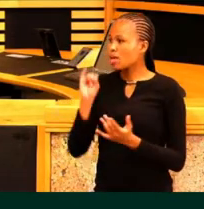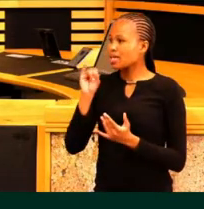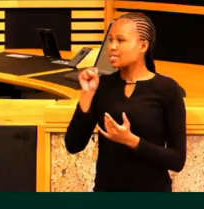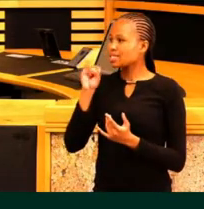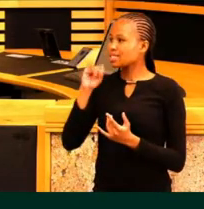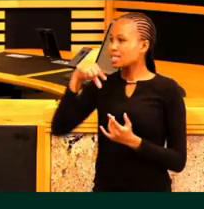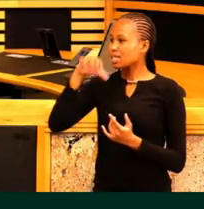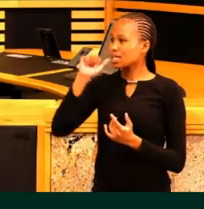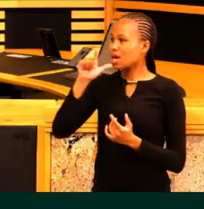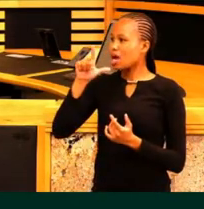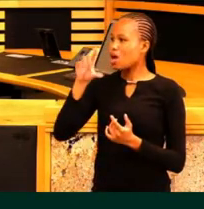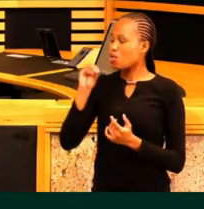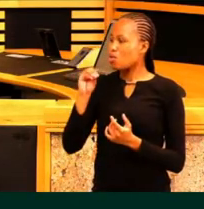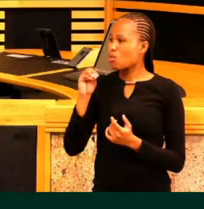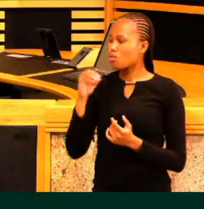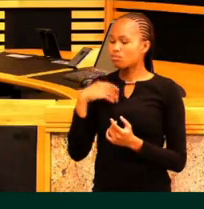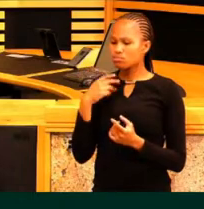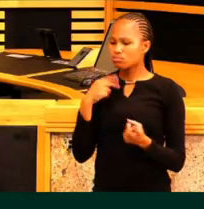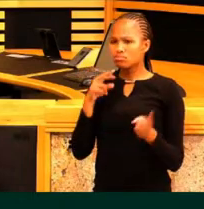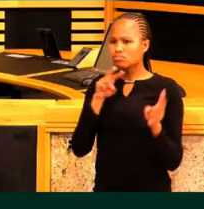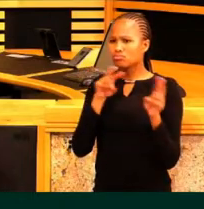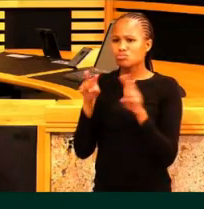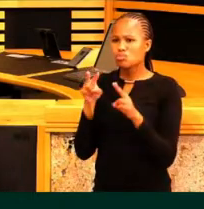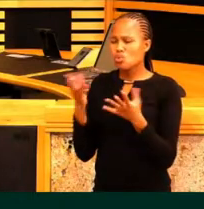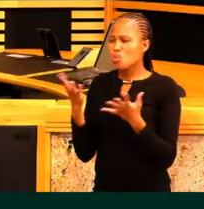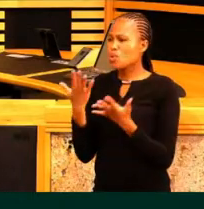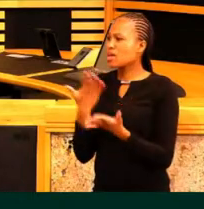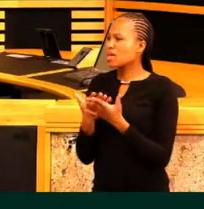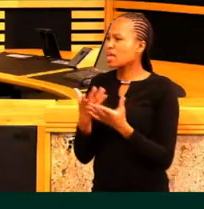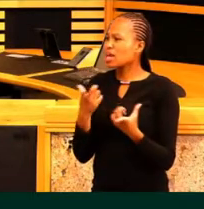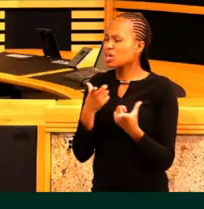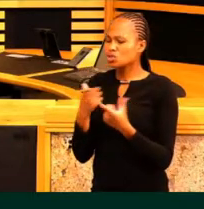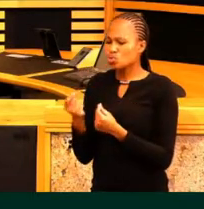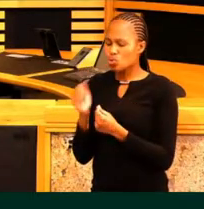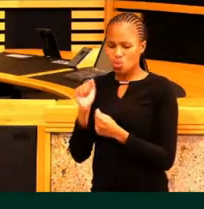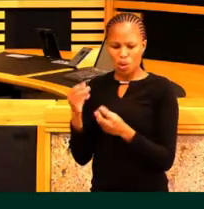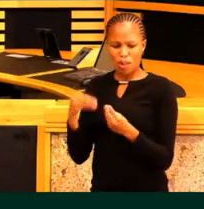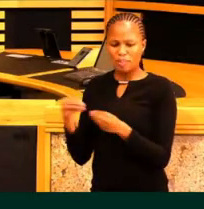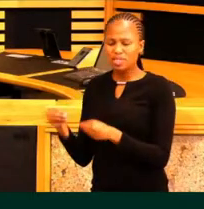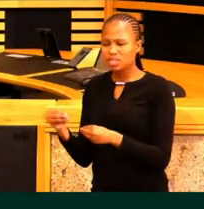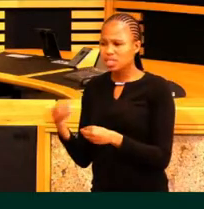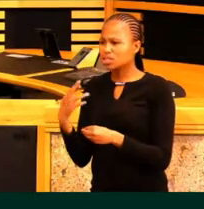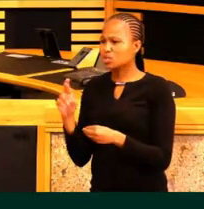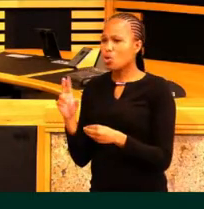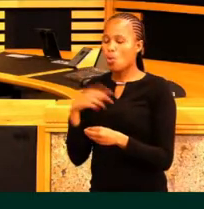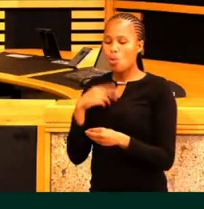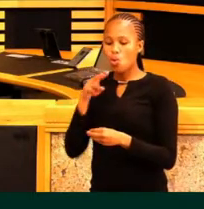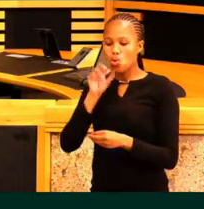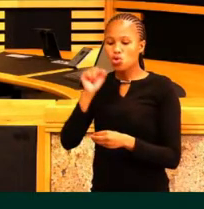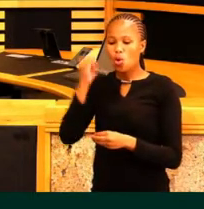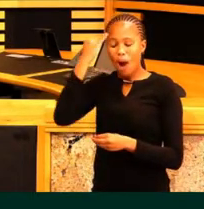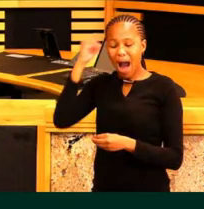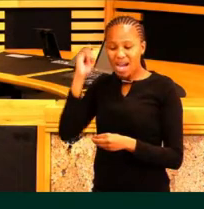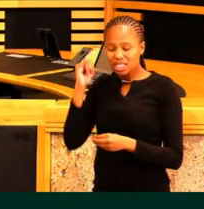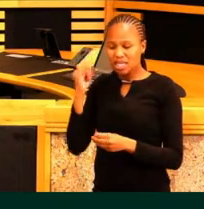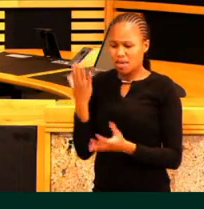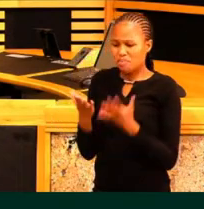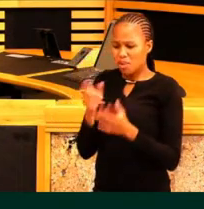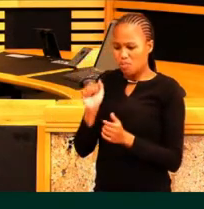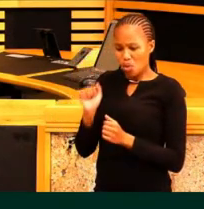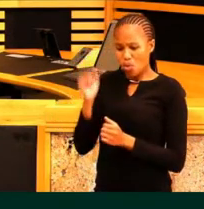we're looking at ideas we're not looking at you whether you can do a good tender or not while looking at your idea is this idea